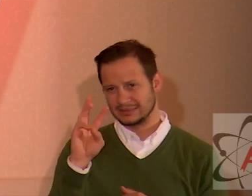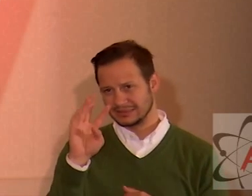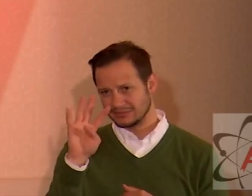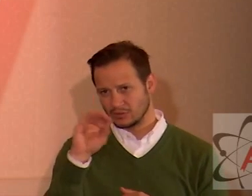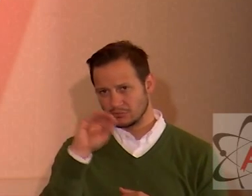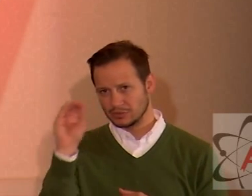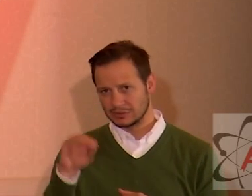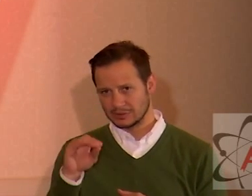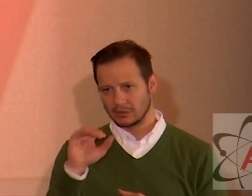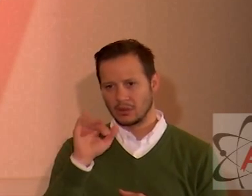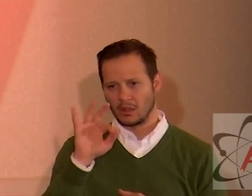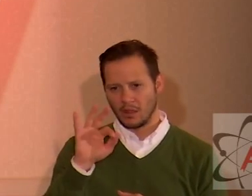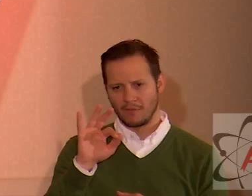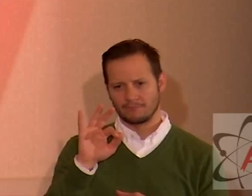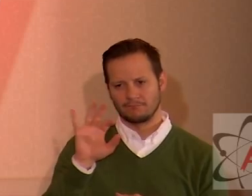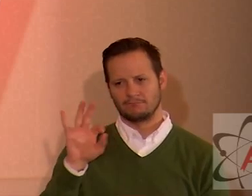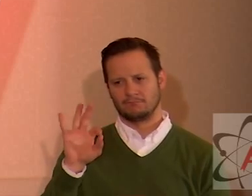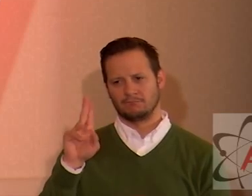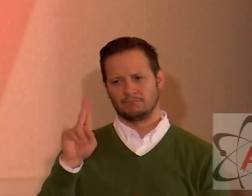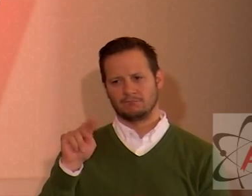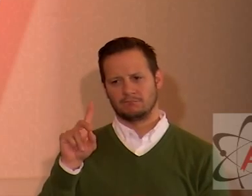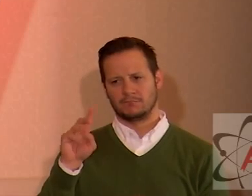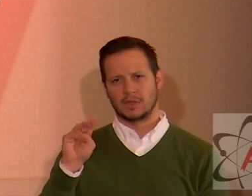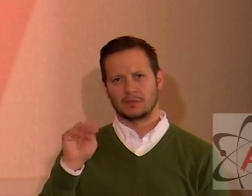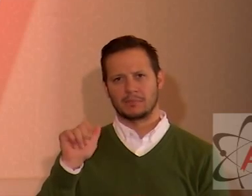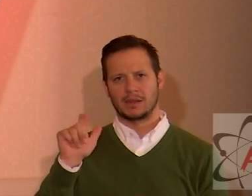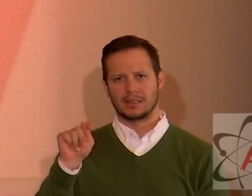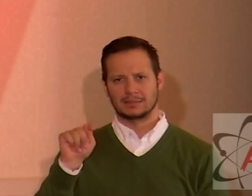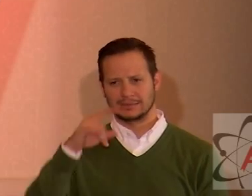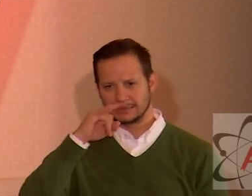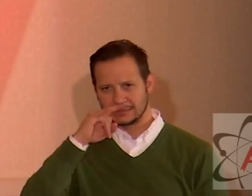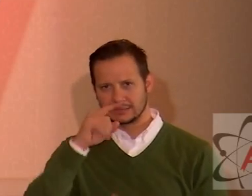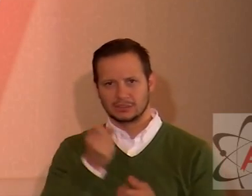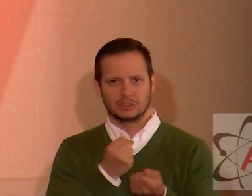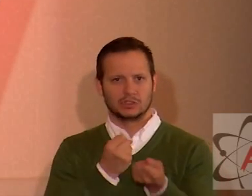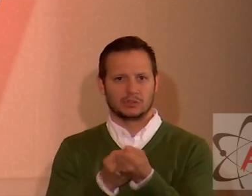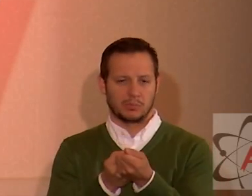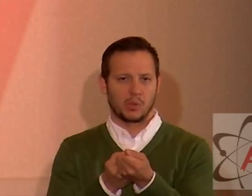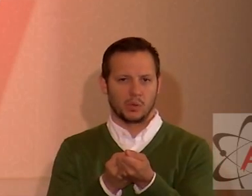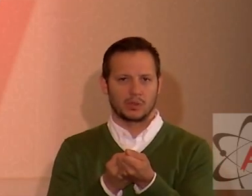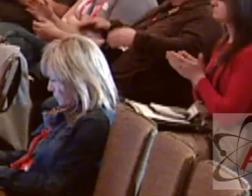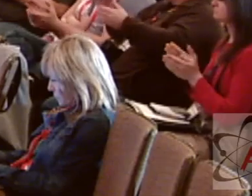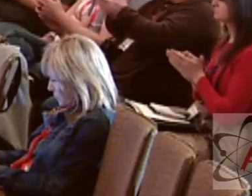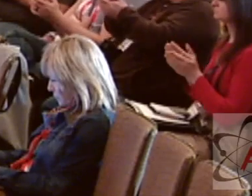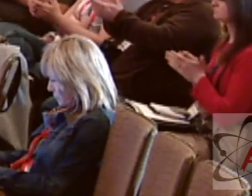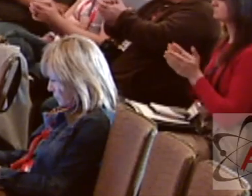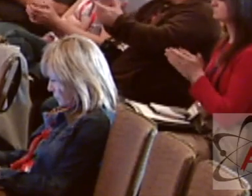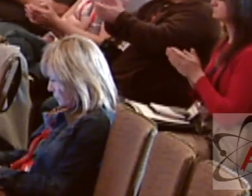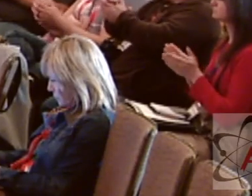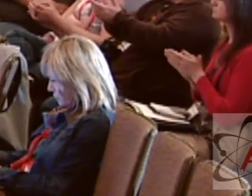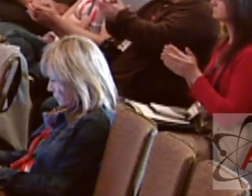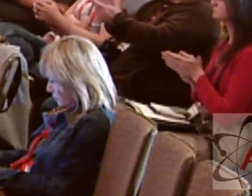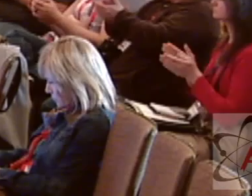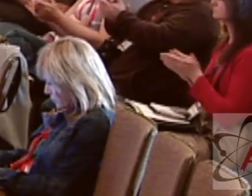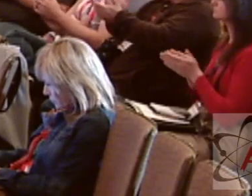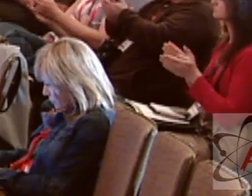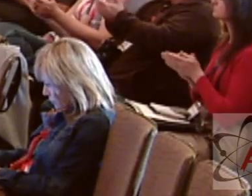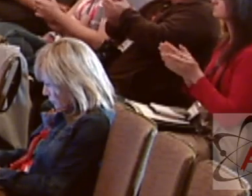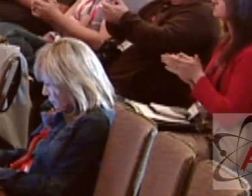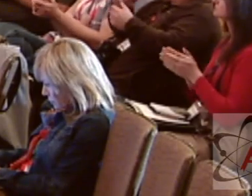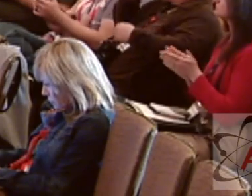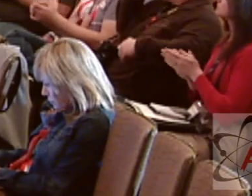64% of fundamentalist kids support marriage equality. That's a hell of a trajectory.